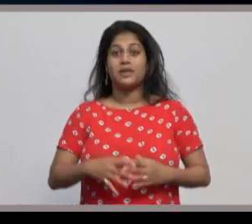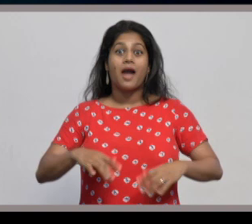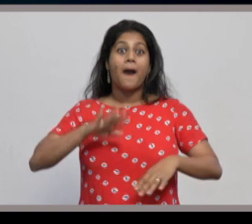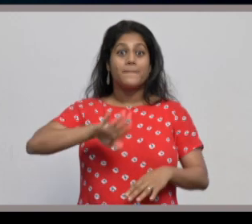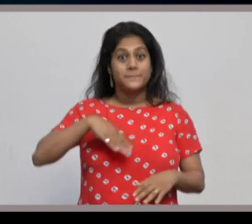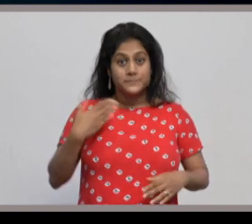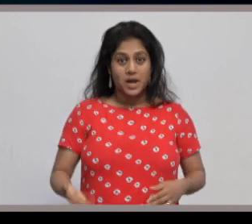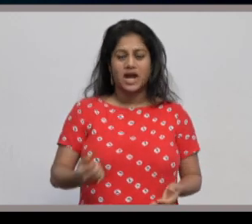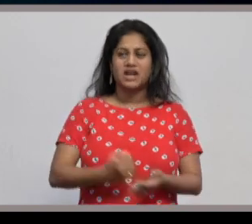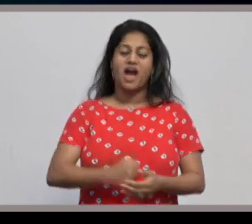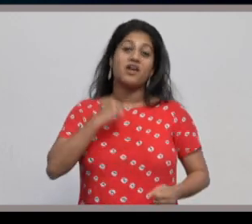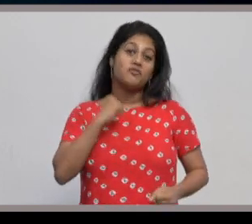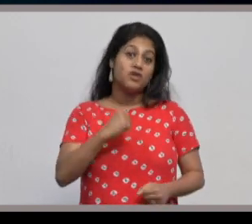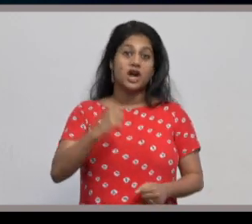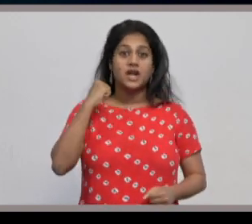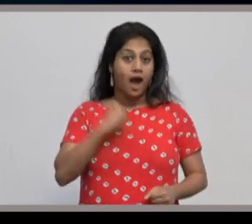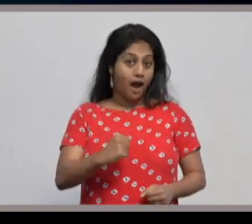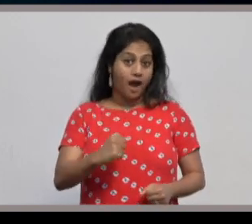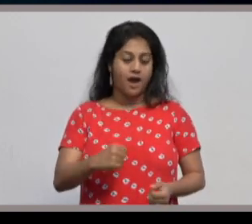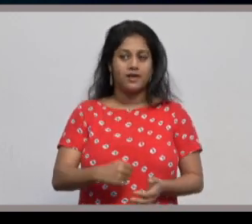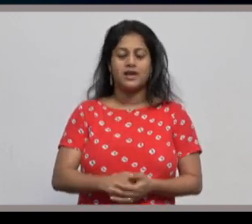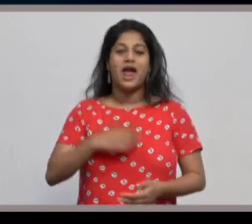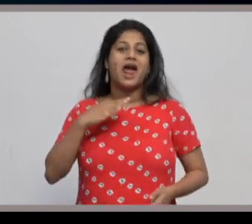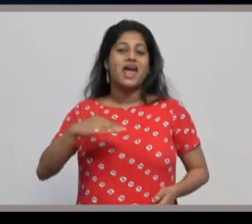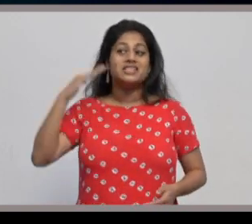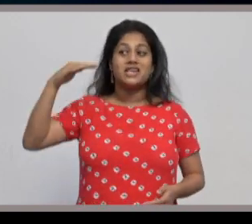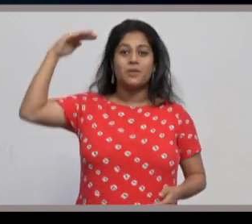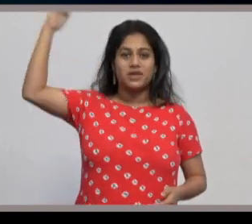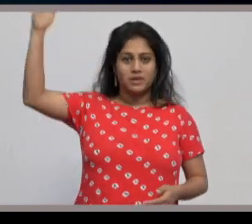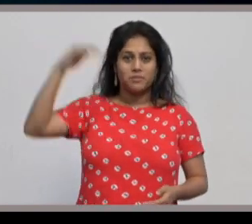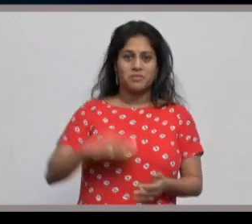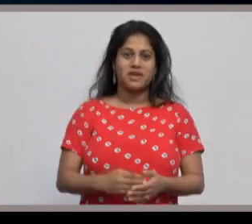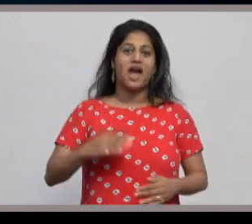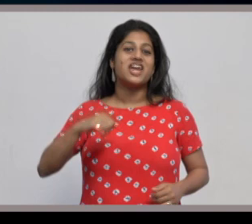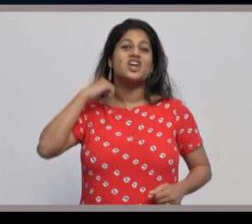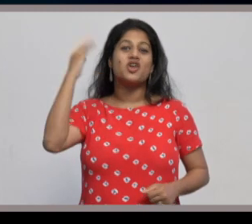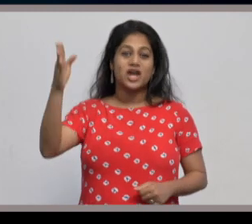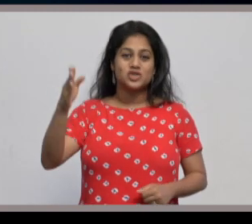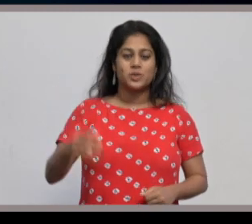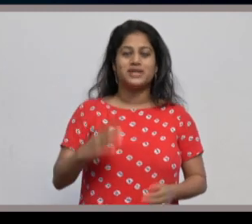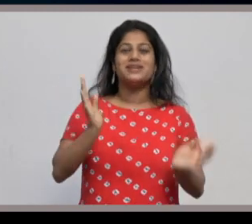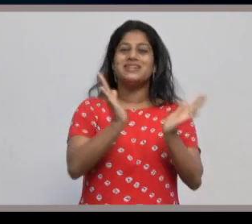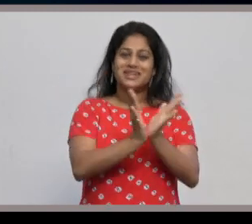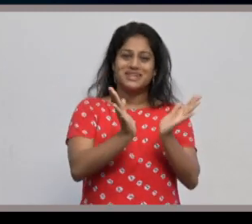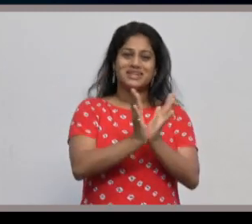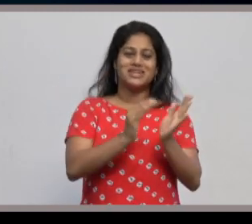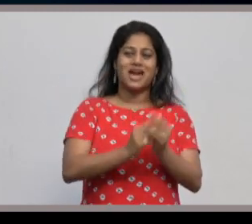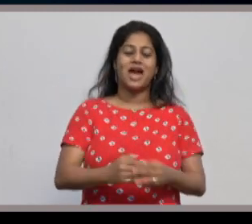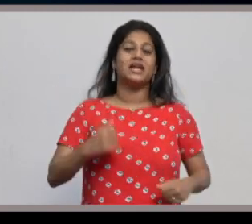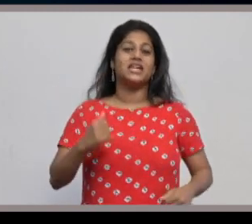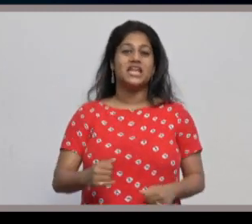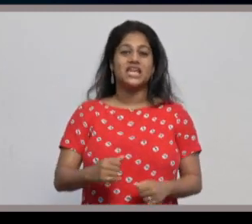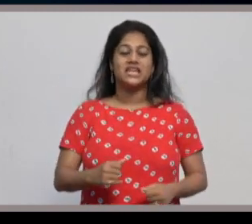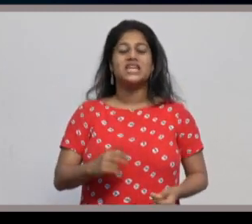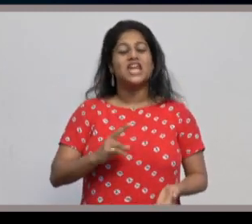leading university in India and excelled in the field of economics. I am grateful to our God for the honor of